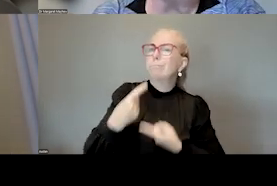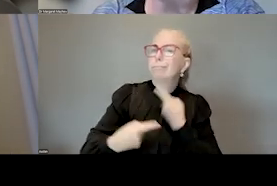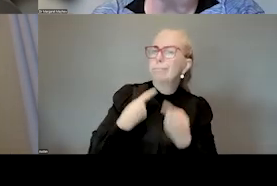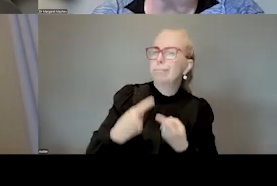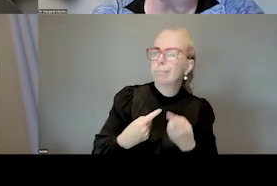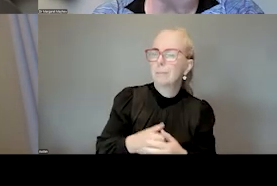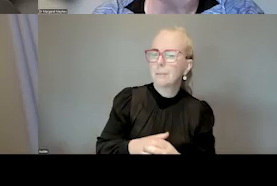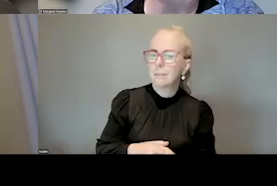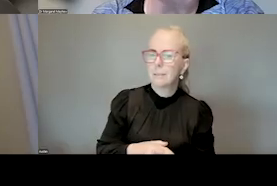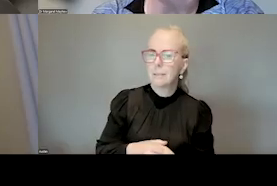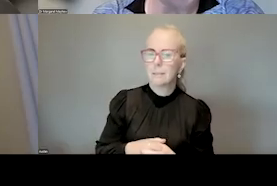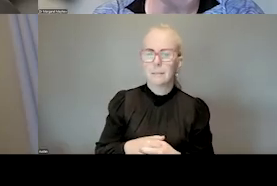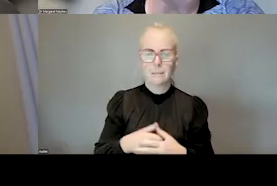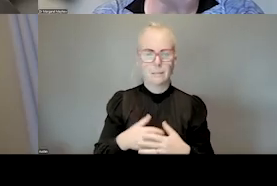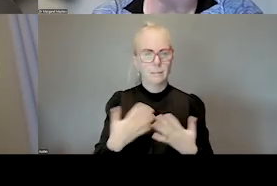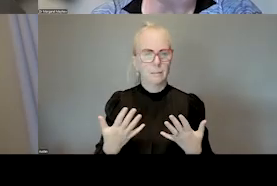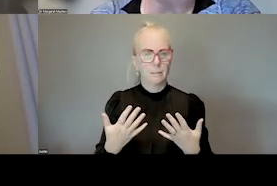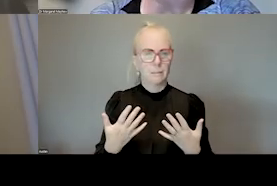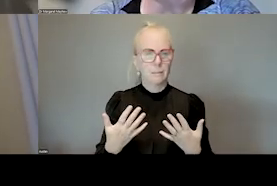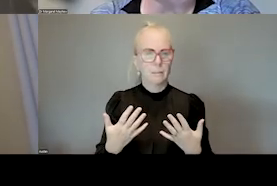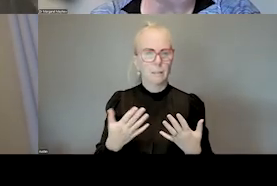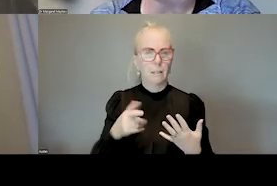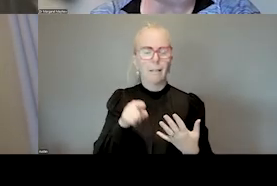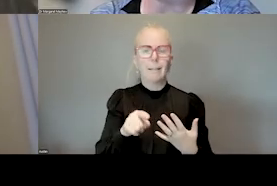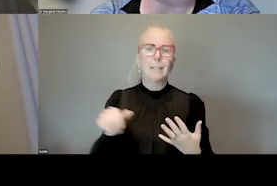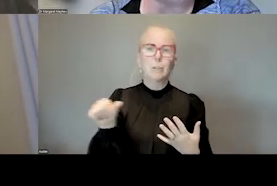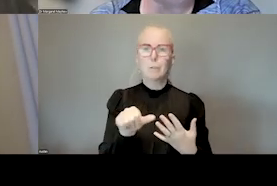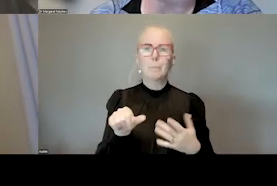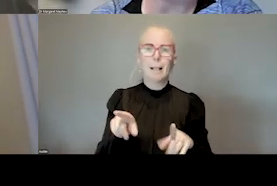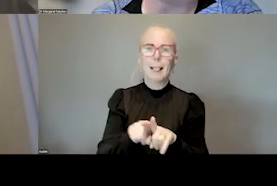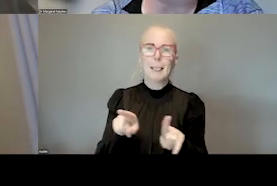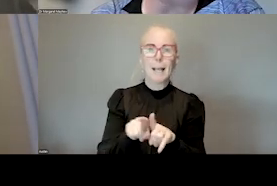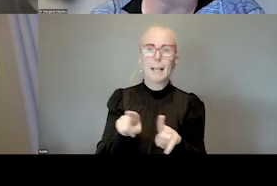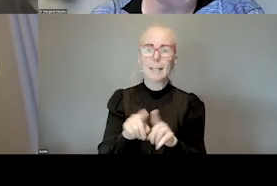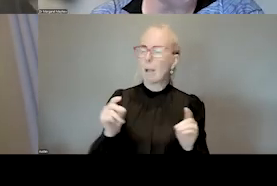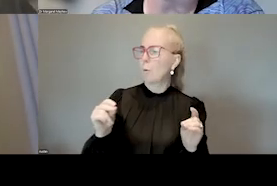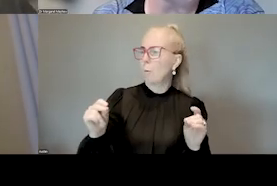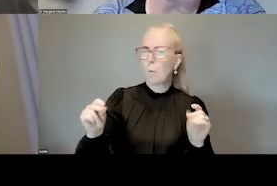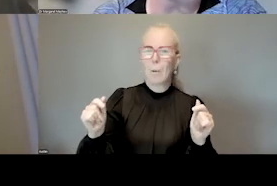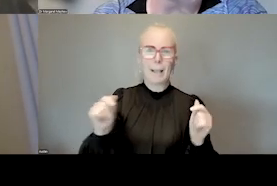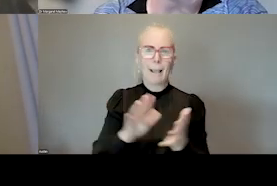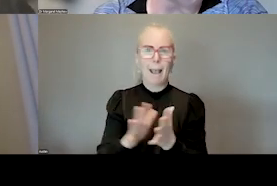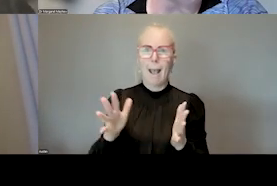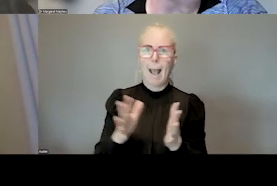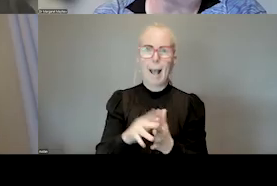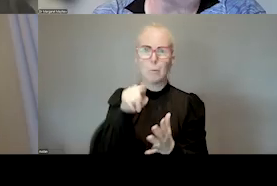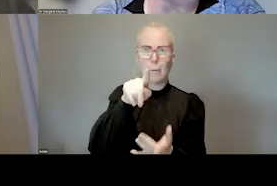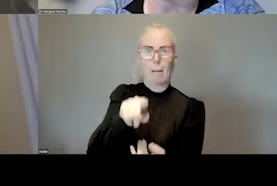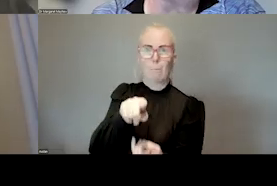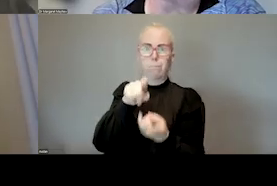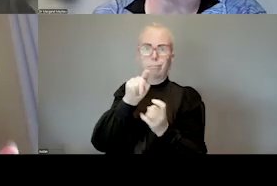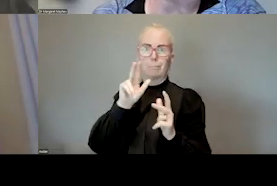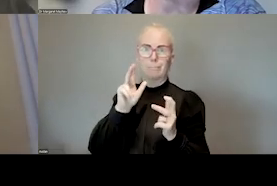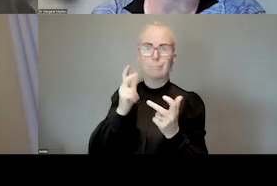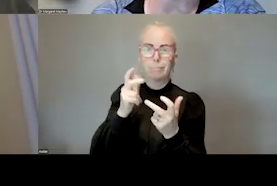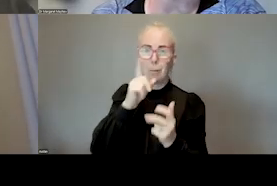we're talking about this. This should be like a 30-second elevator pitch. Yep. Really yes, yeah, simple. this is how do we get you involved? You get in, you want to be